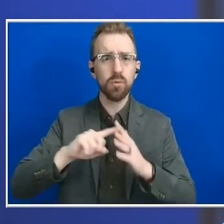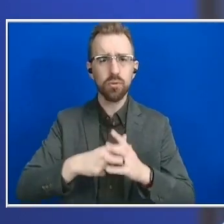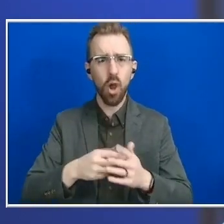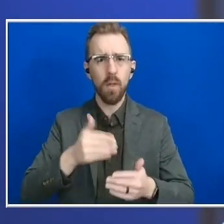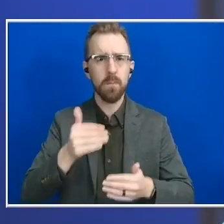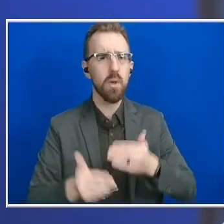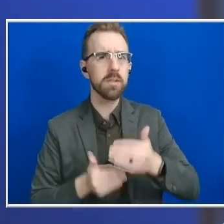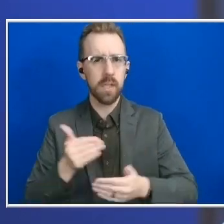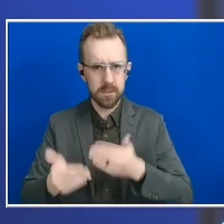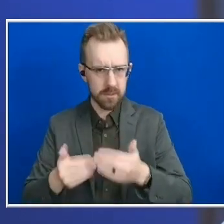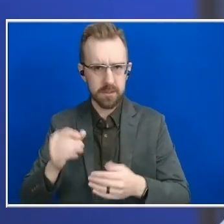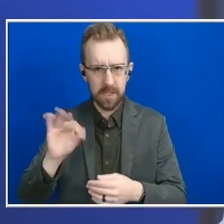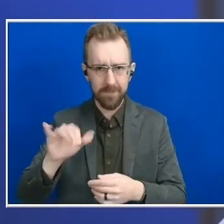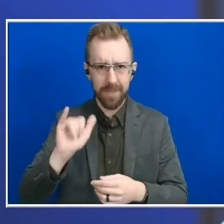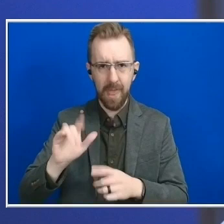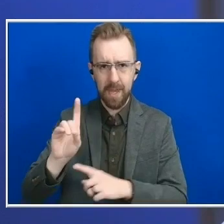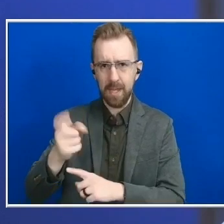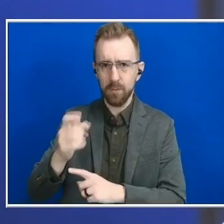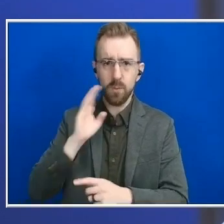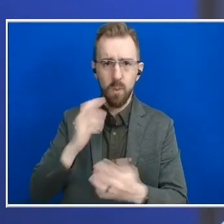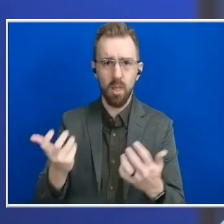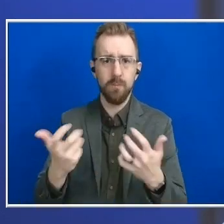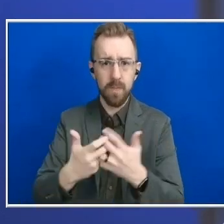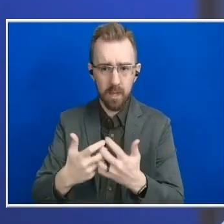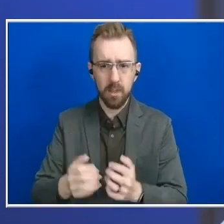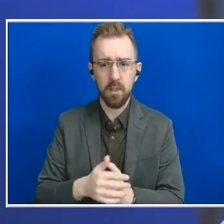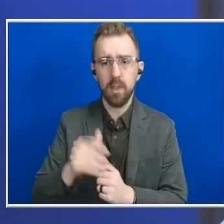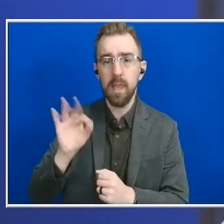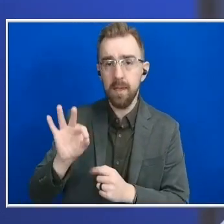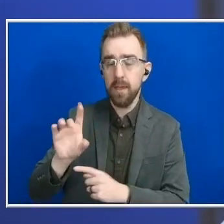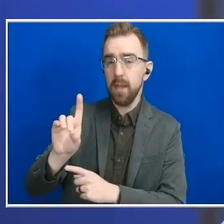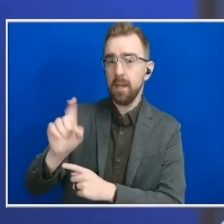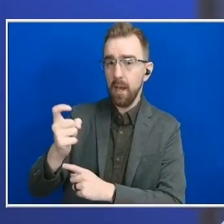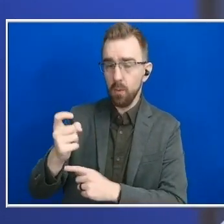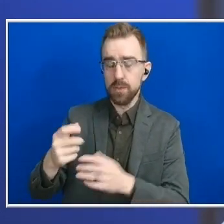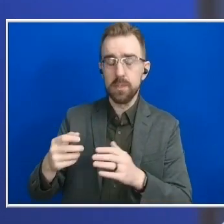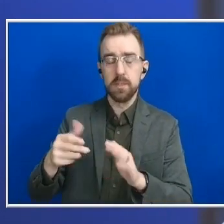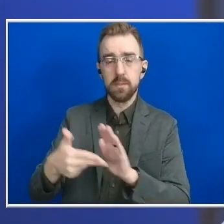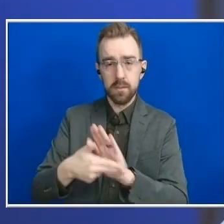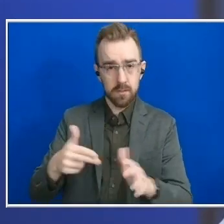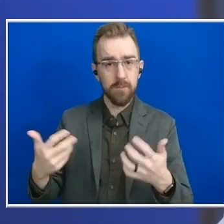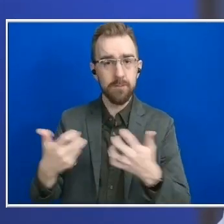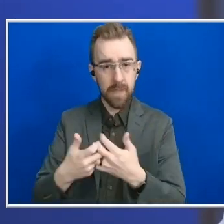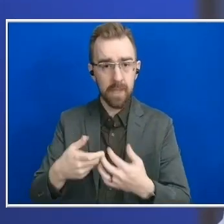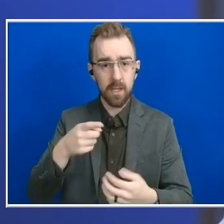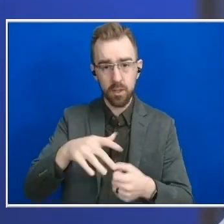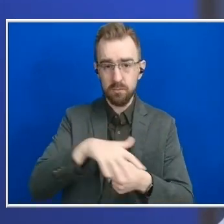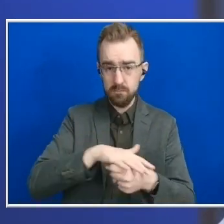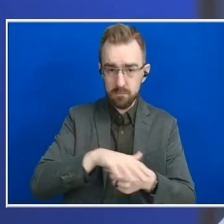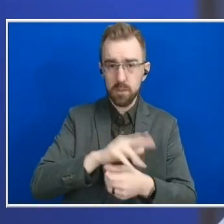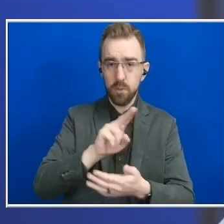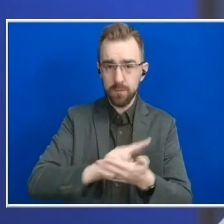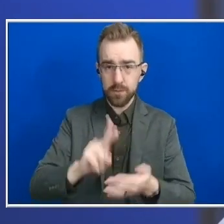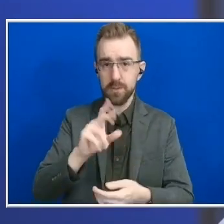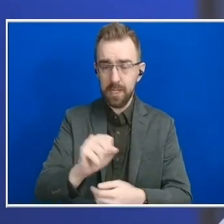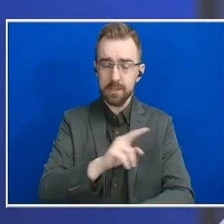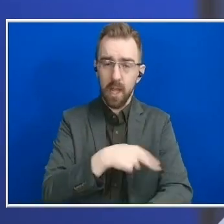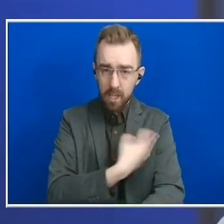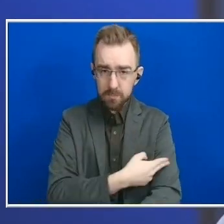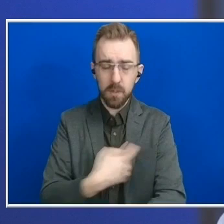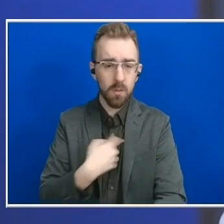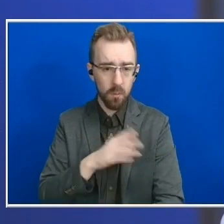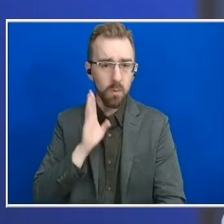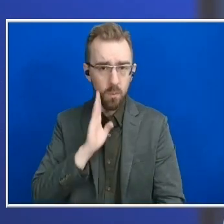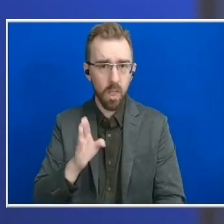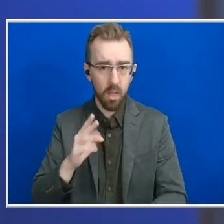that diagnosis will fit. If the diagnosis fits, if you are at the University of Kansas Hospital, we will determine whether